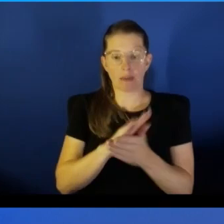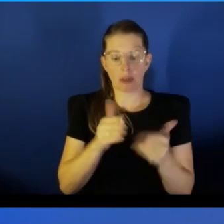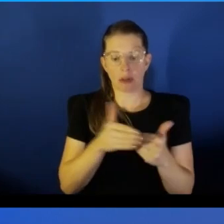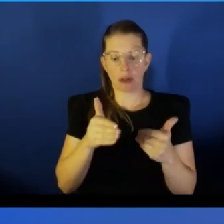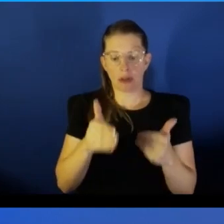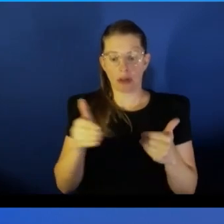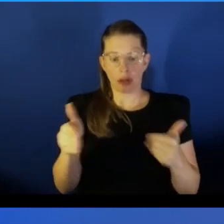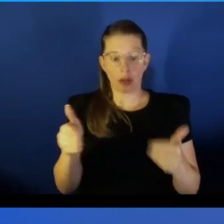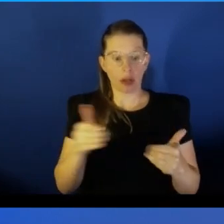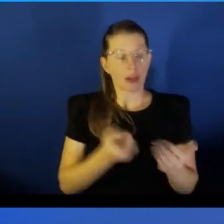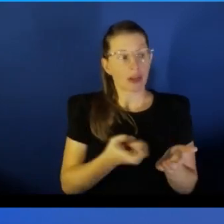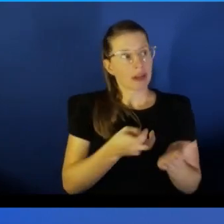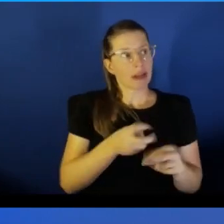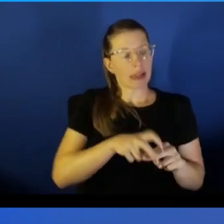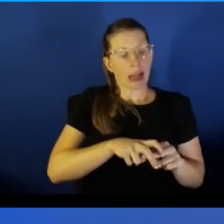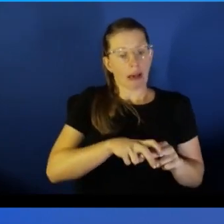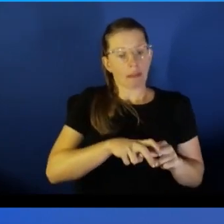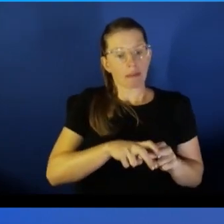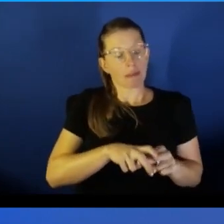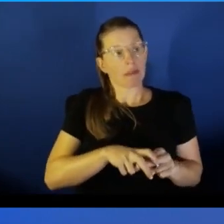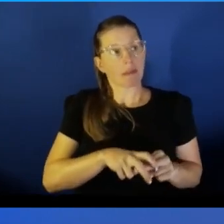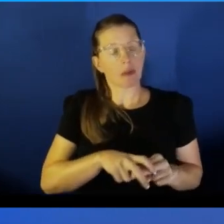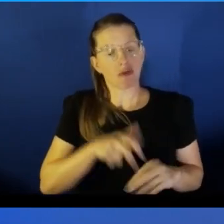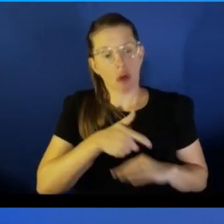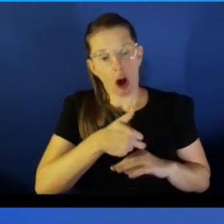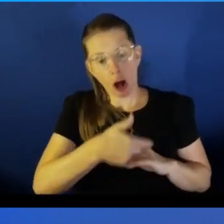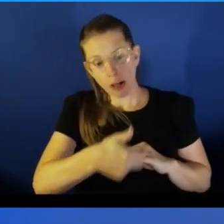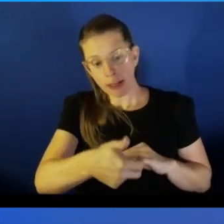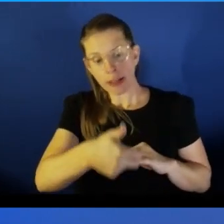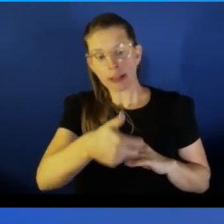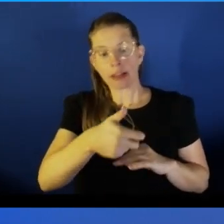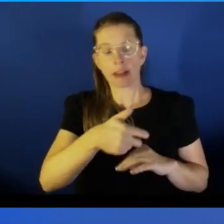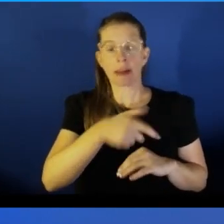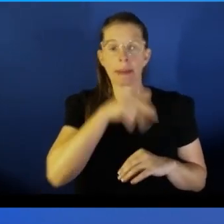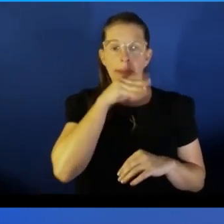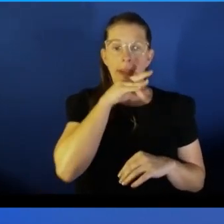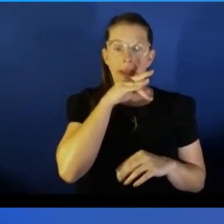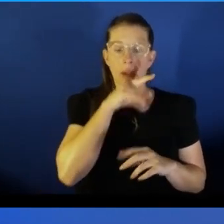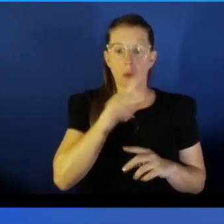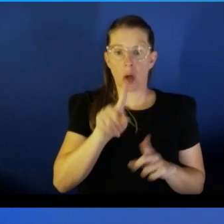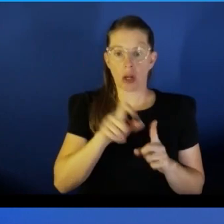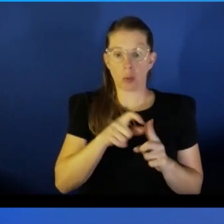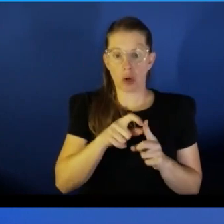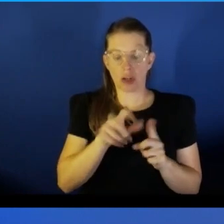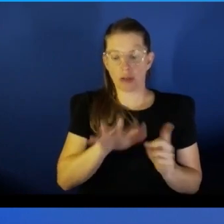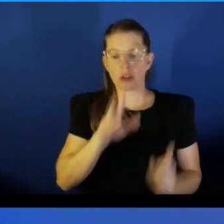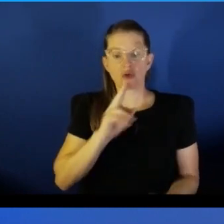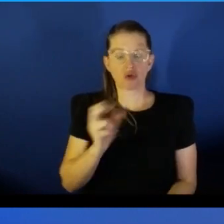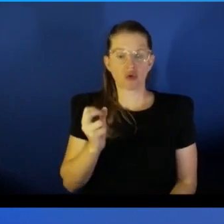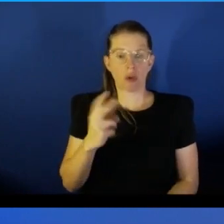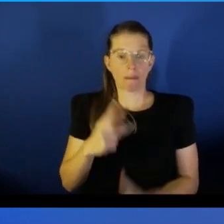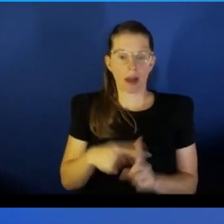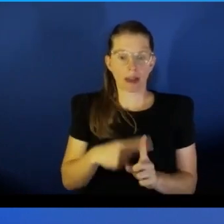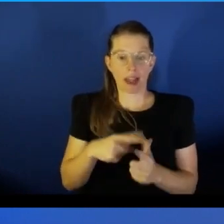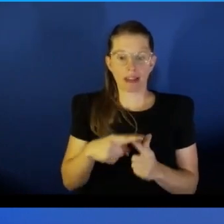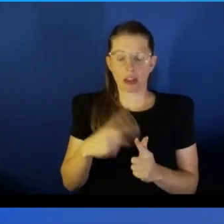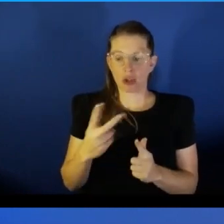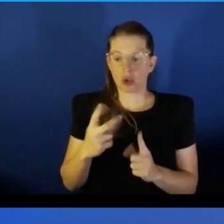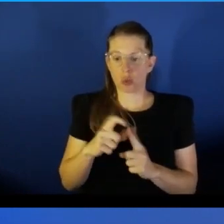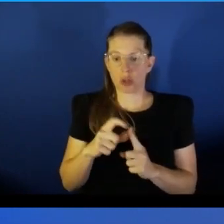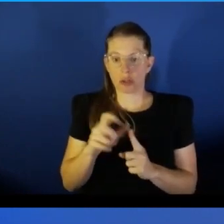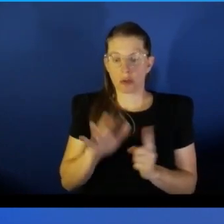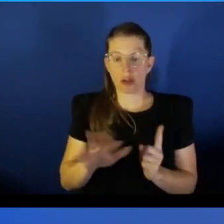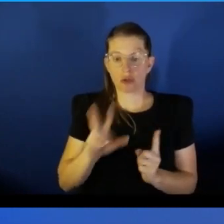and babbling, but then kids are putting, you know, using single words around 12 months or so, and then putting 2 words together around 2, which